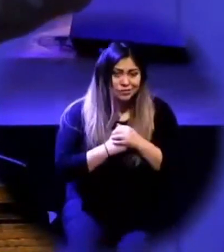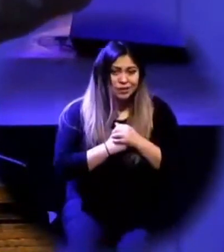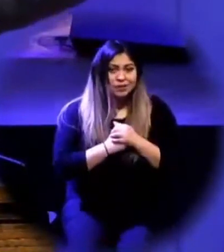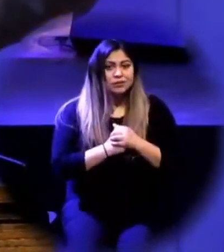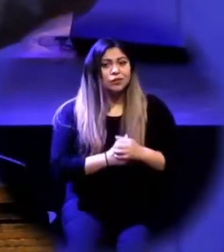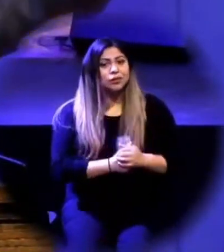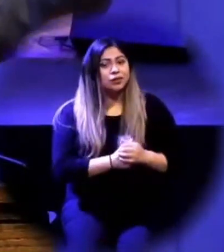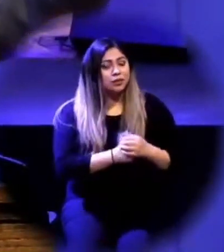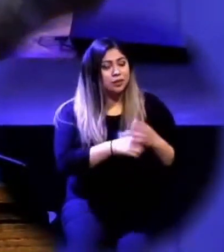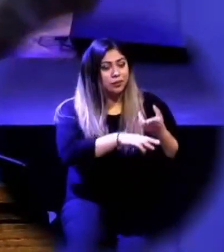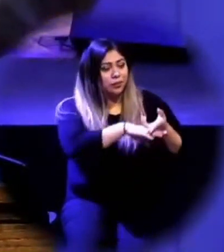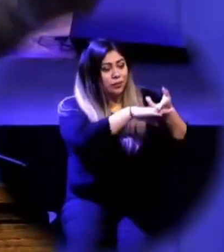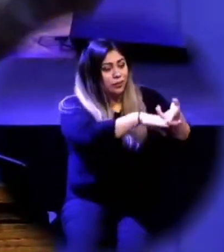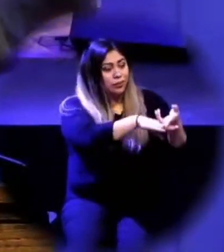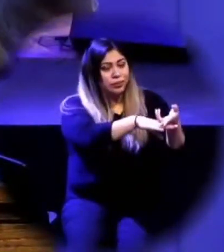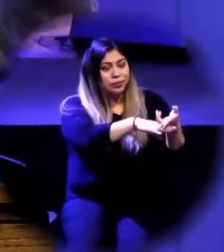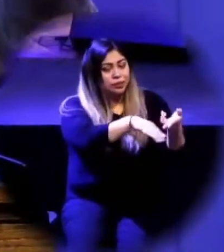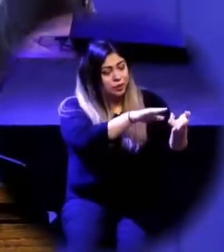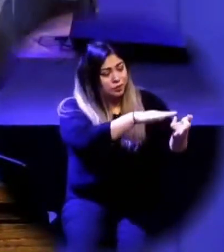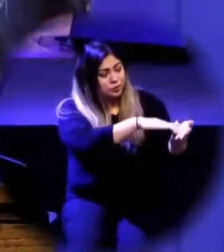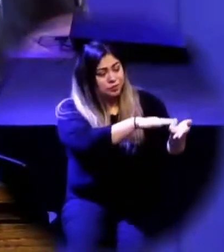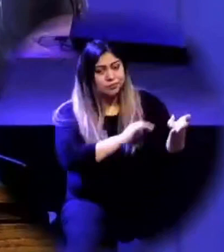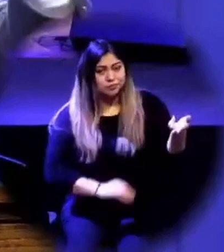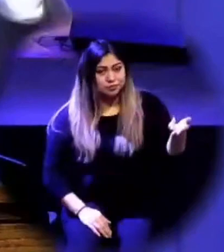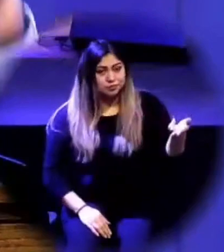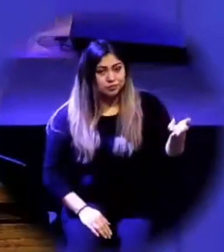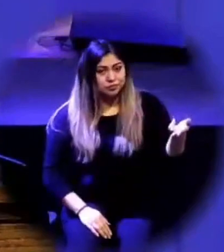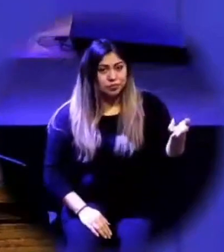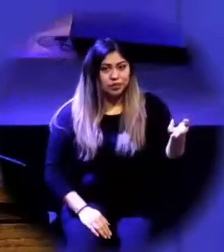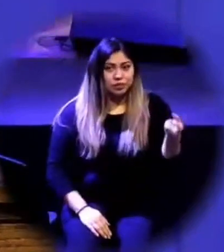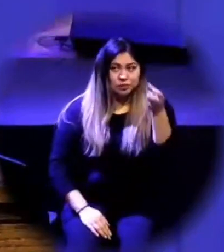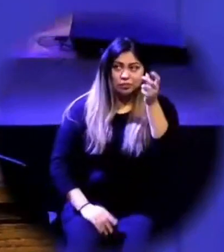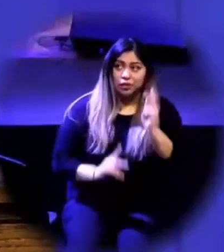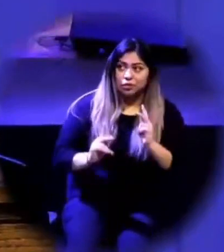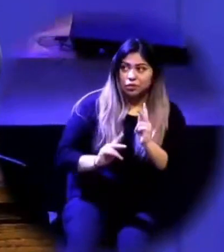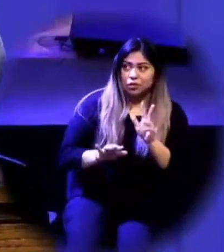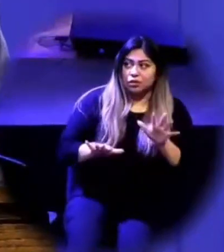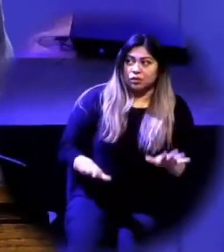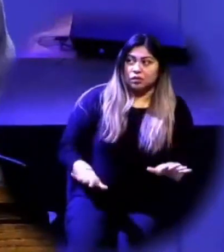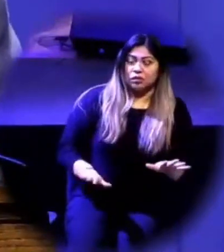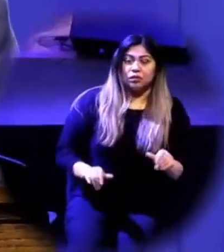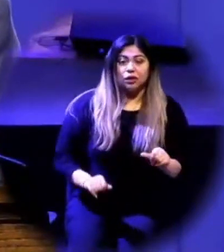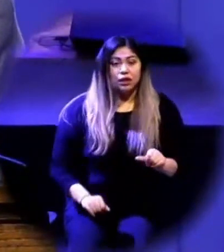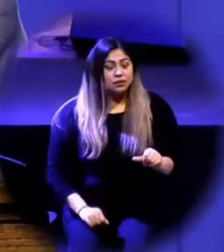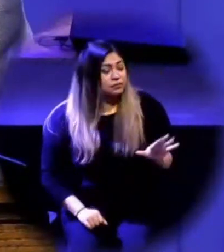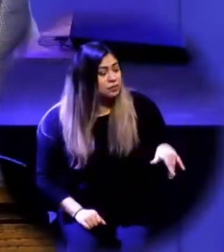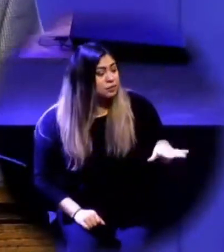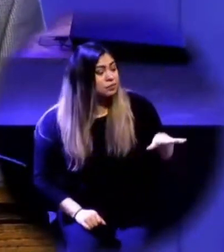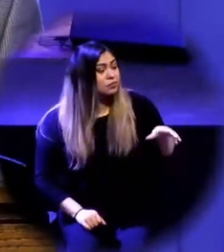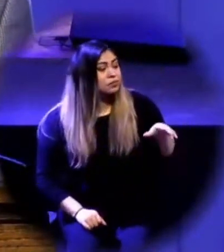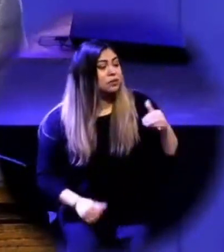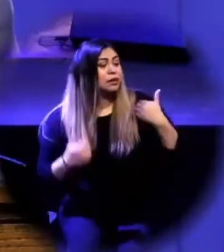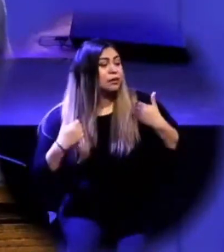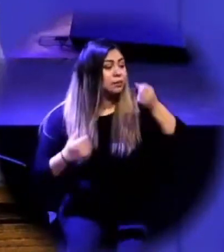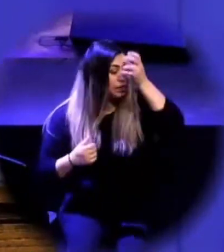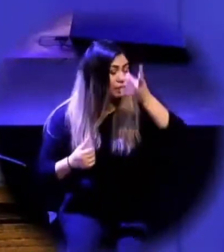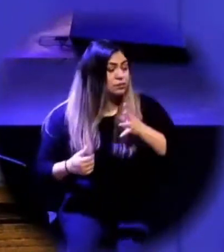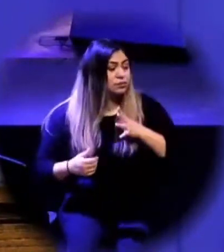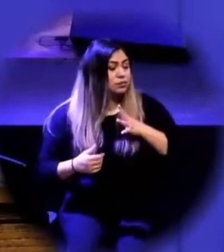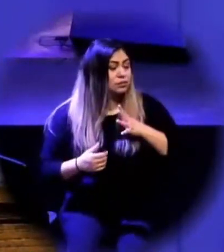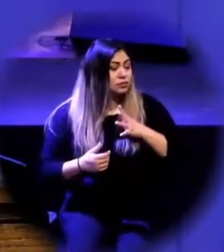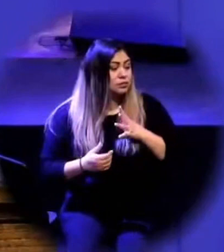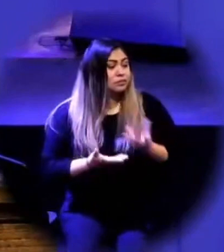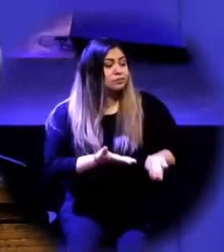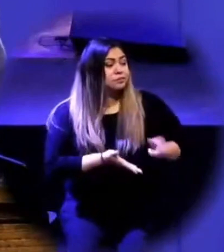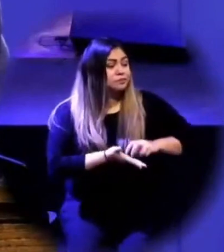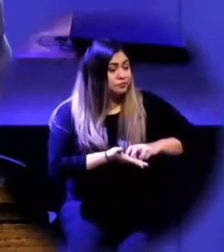still. And he said, 'Young man, I say to you, get up.' The dead man sat up and began to talk, and